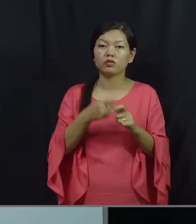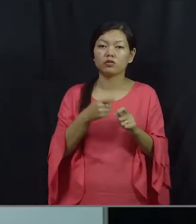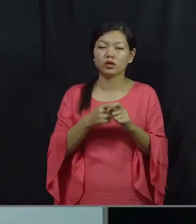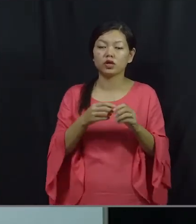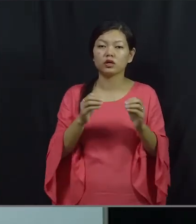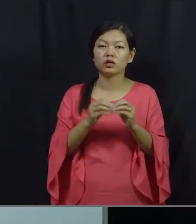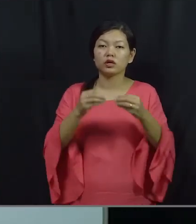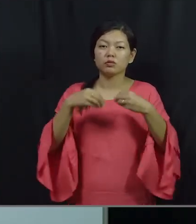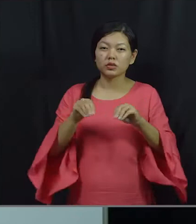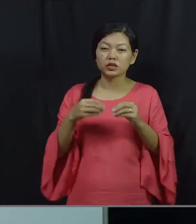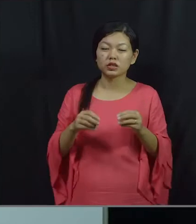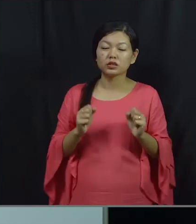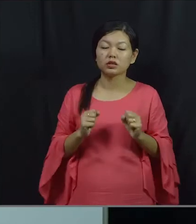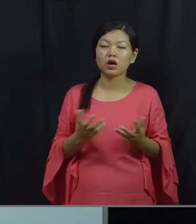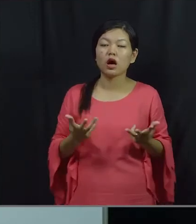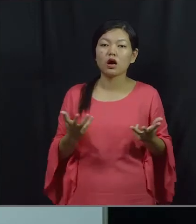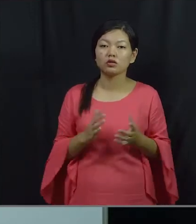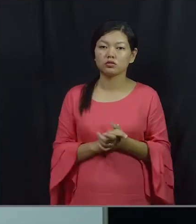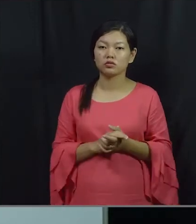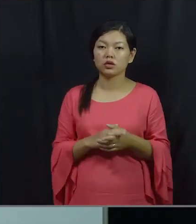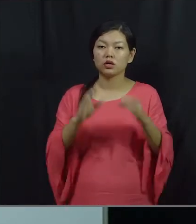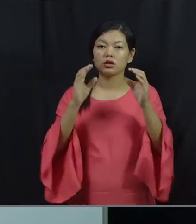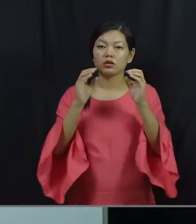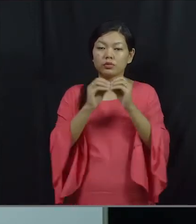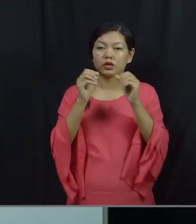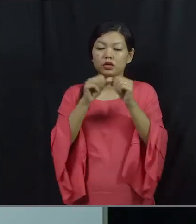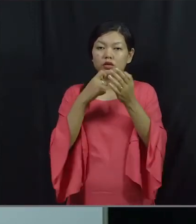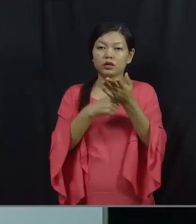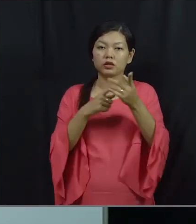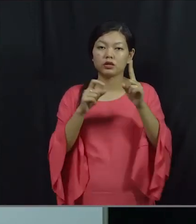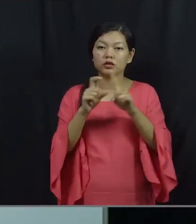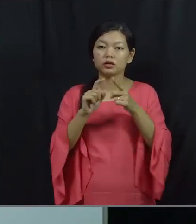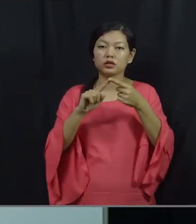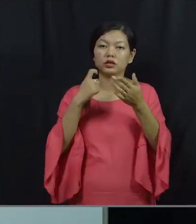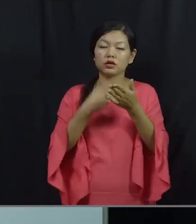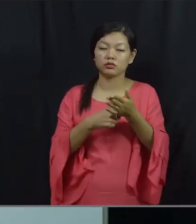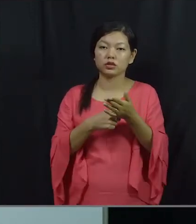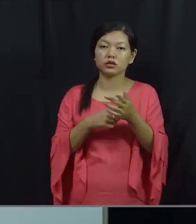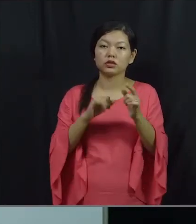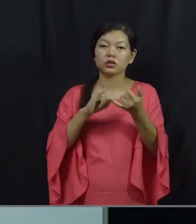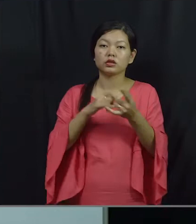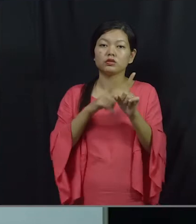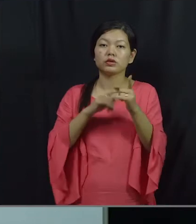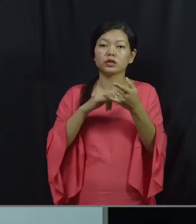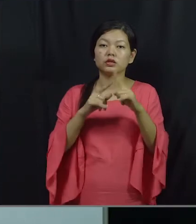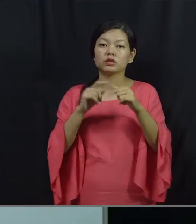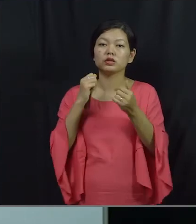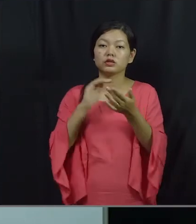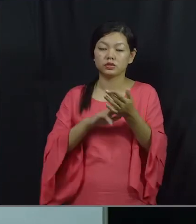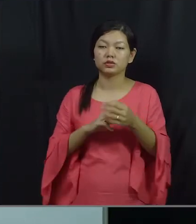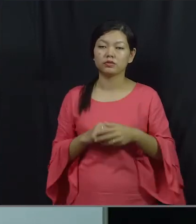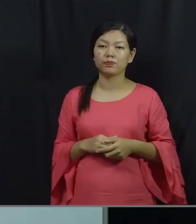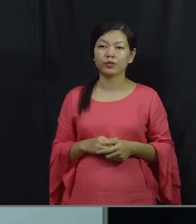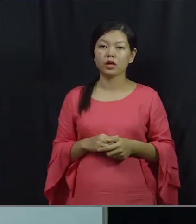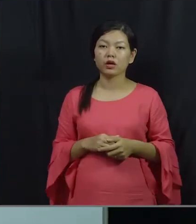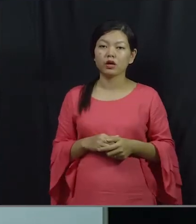barter system. Now barter system means what? Exchange of things taking place, isn't it? Yes or no? So in the beginning, human wants were very few, and